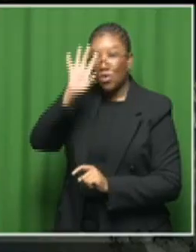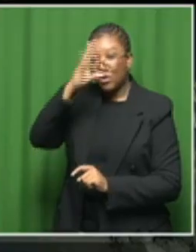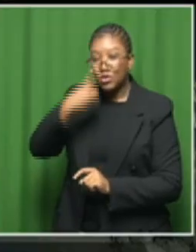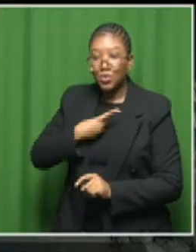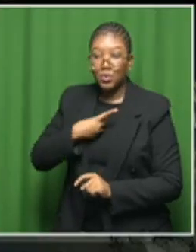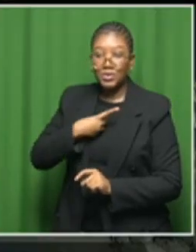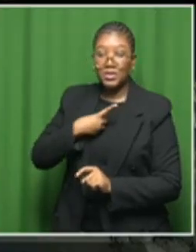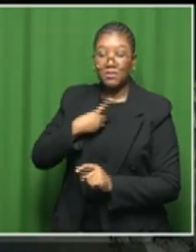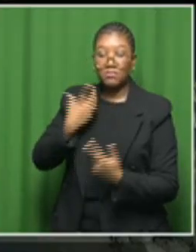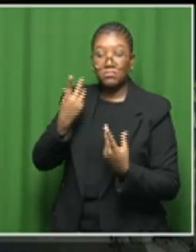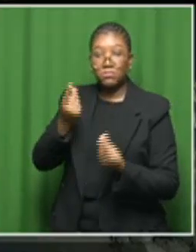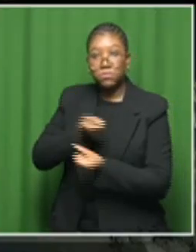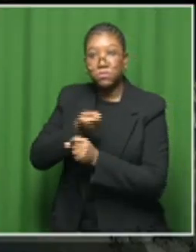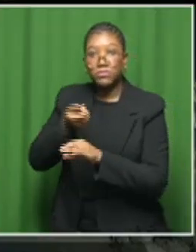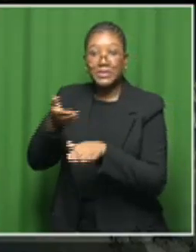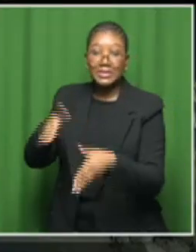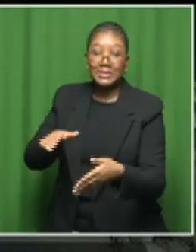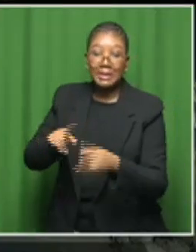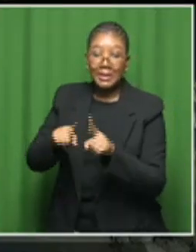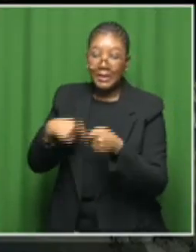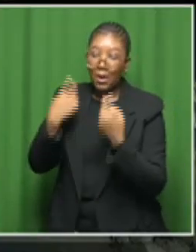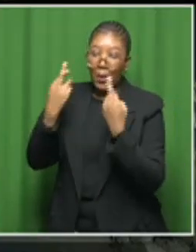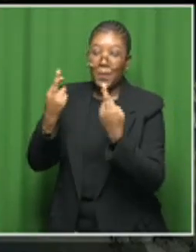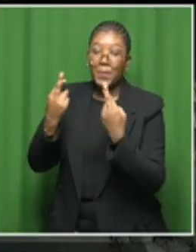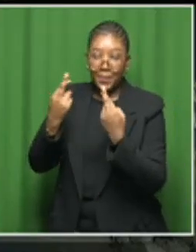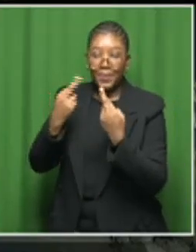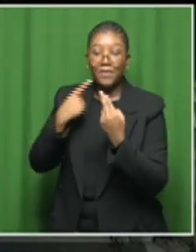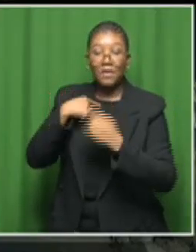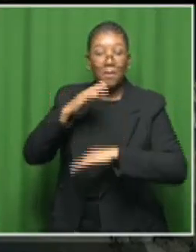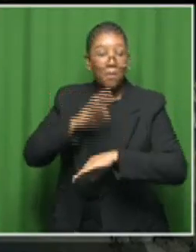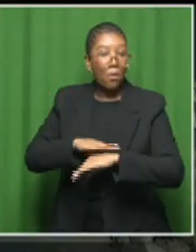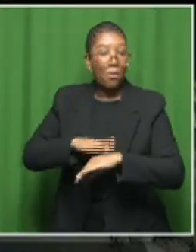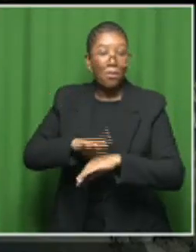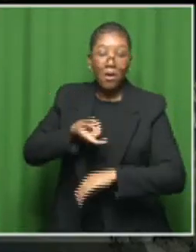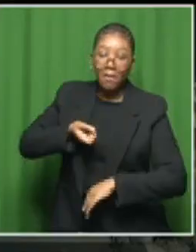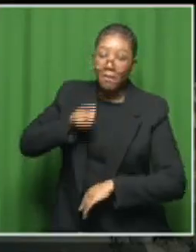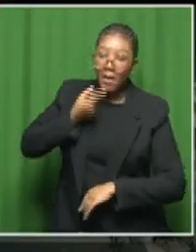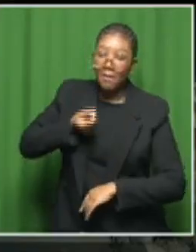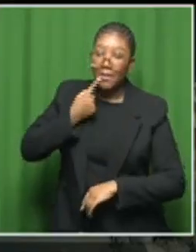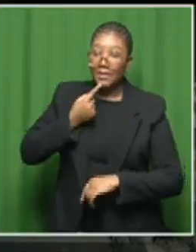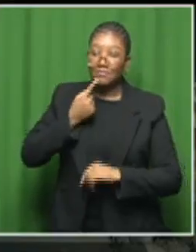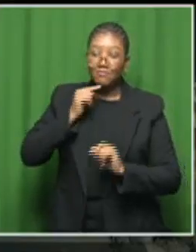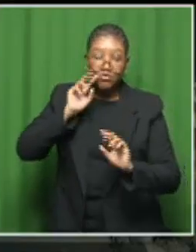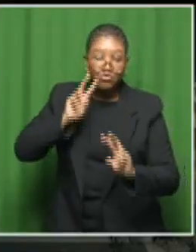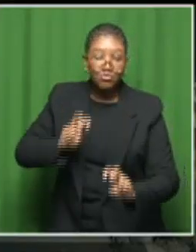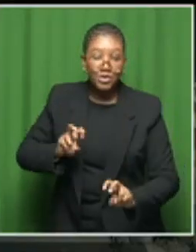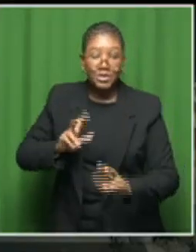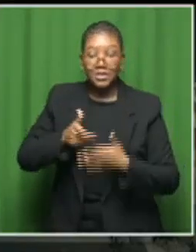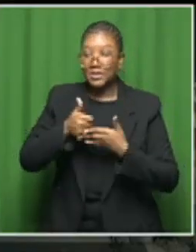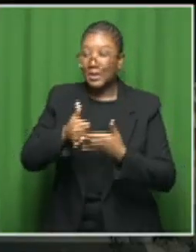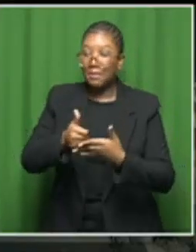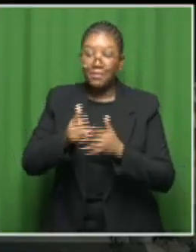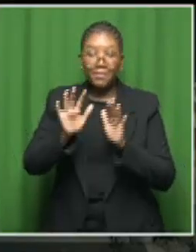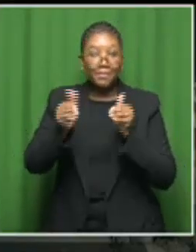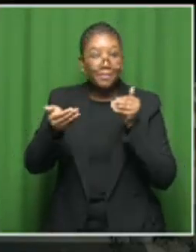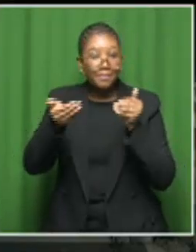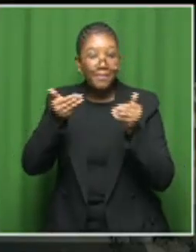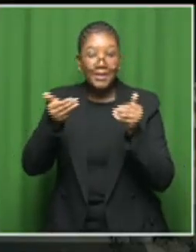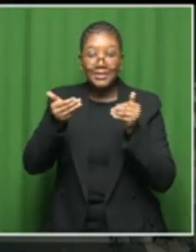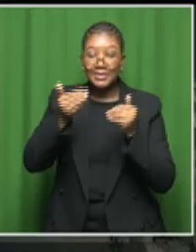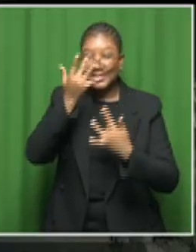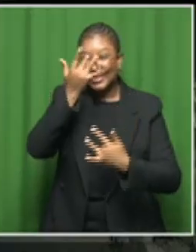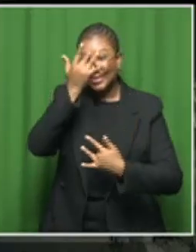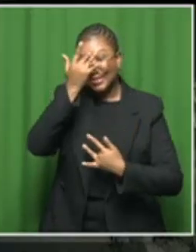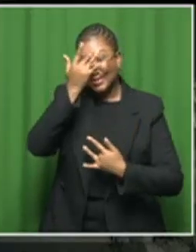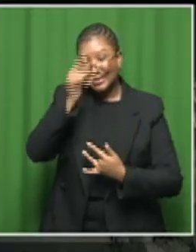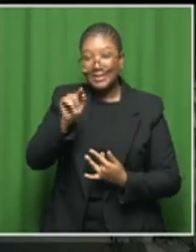we just hope that there are new treatments and research that's being explored that can make this easier and better to